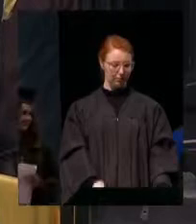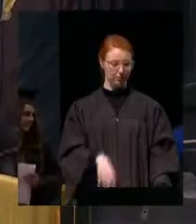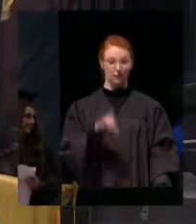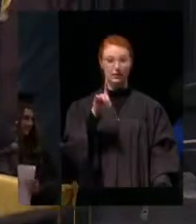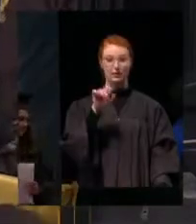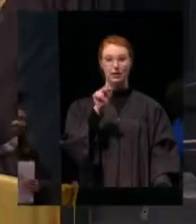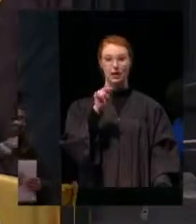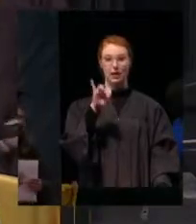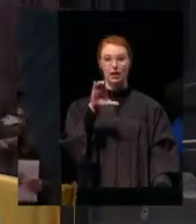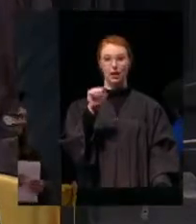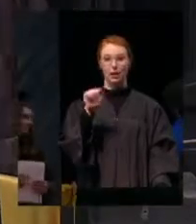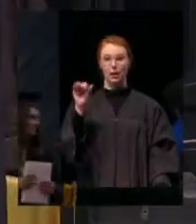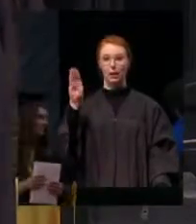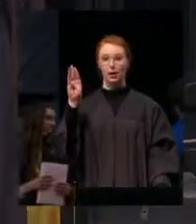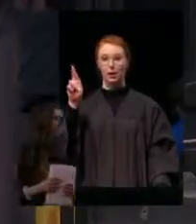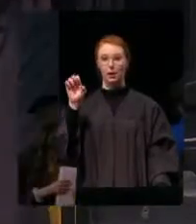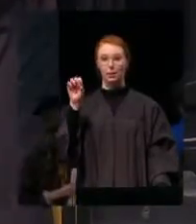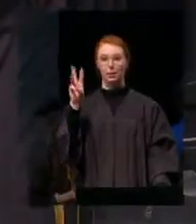Danica Brown.